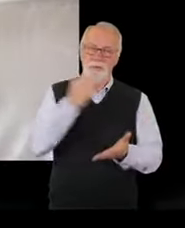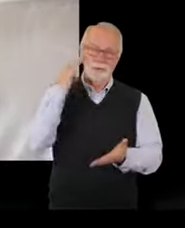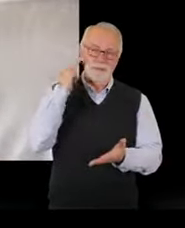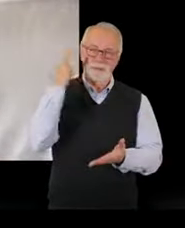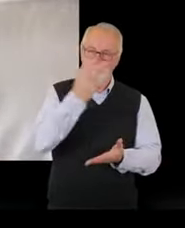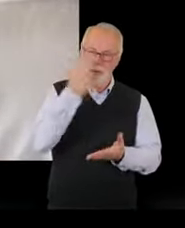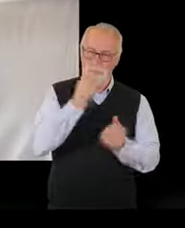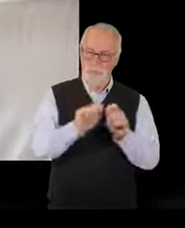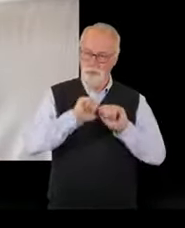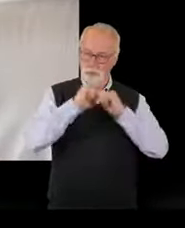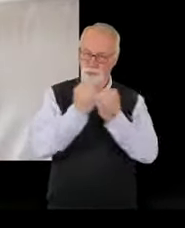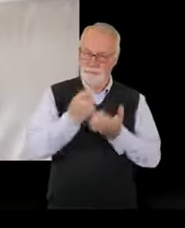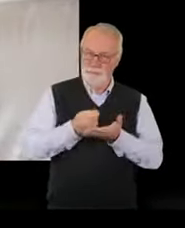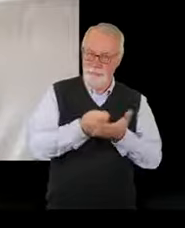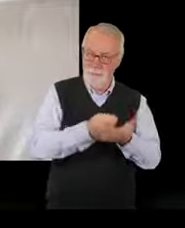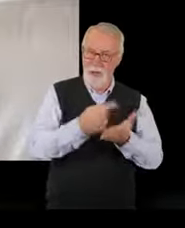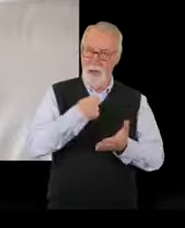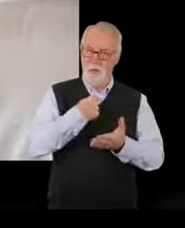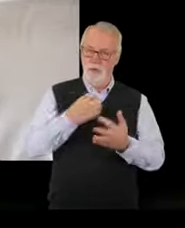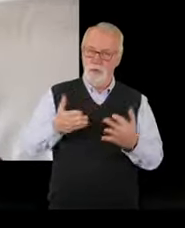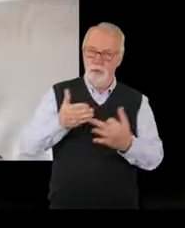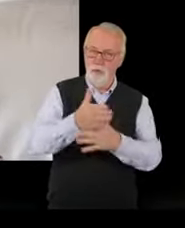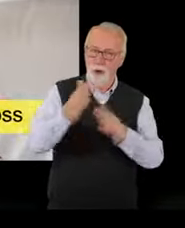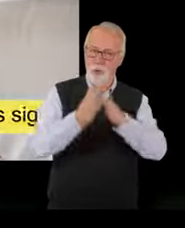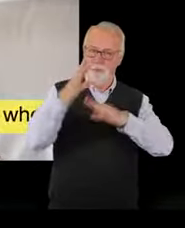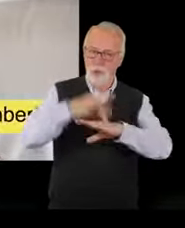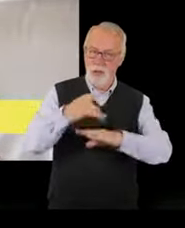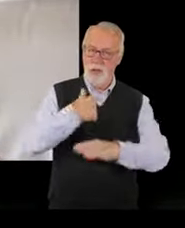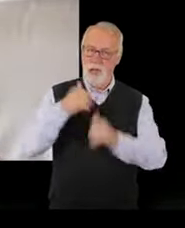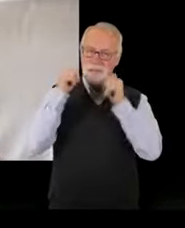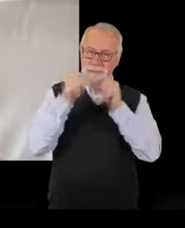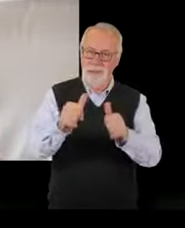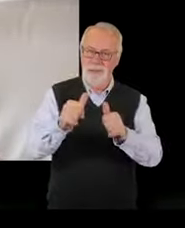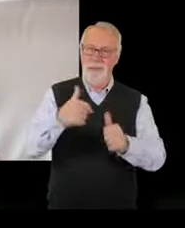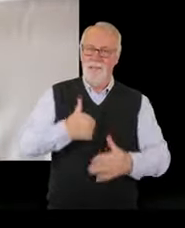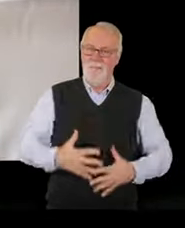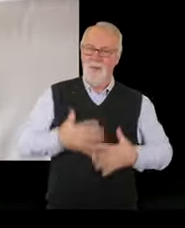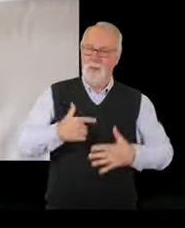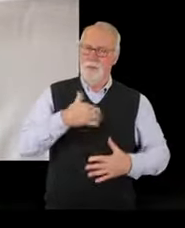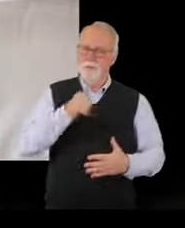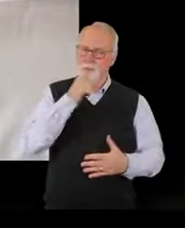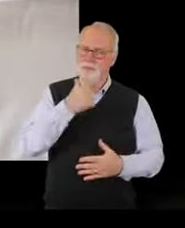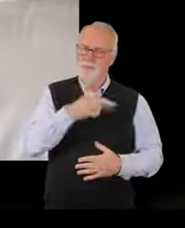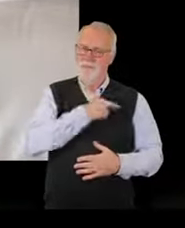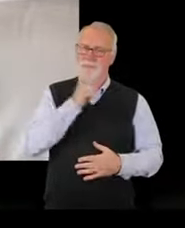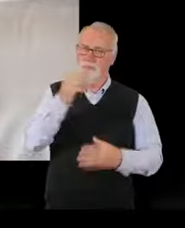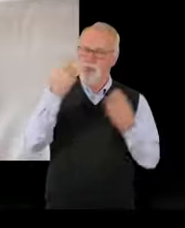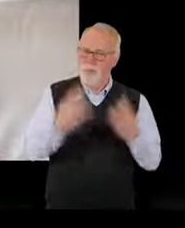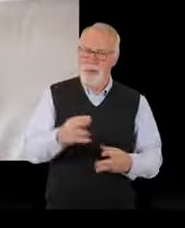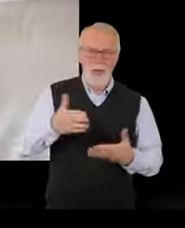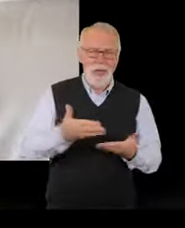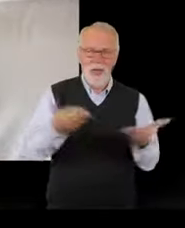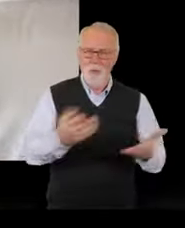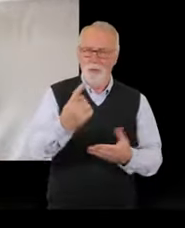referred to the sensory support team through the hospital I was attending. And I felt at first I really didn't want